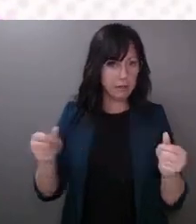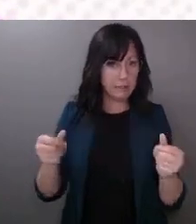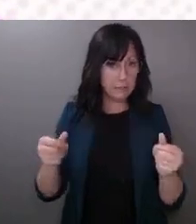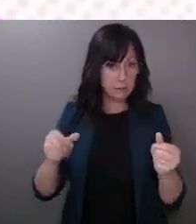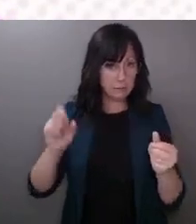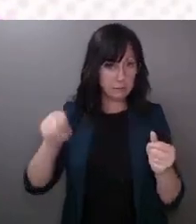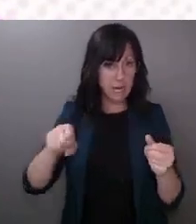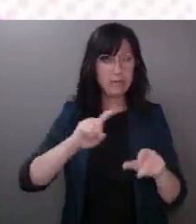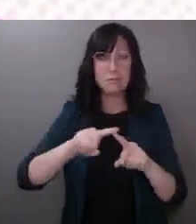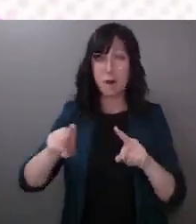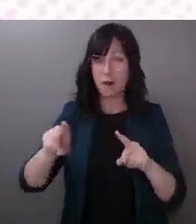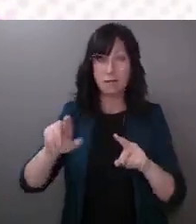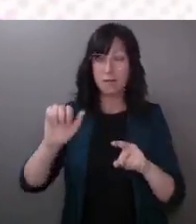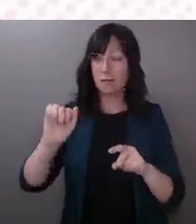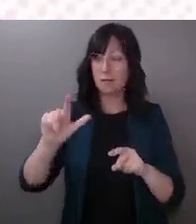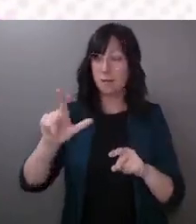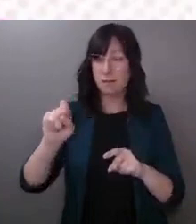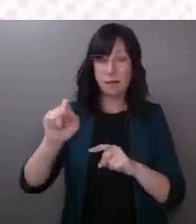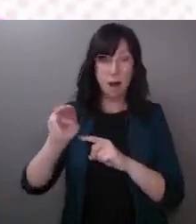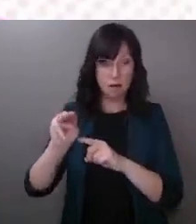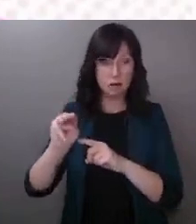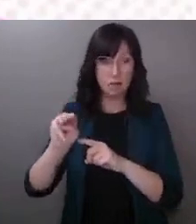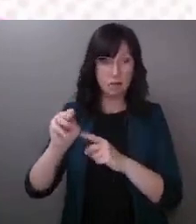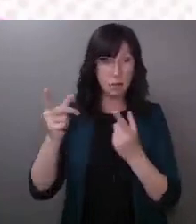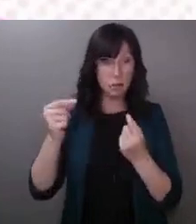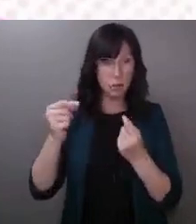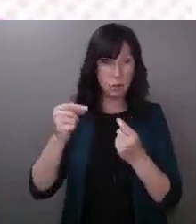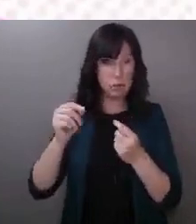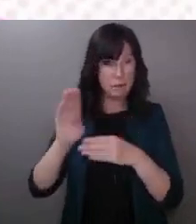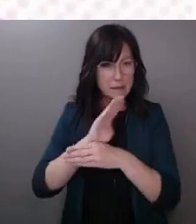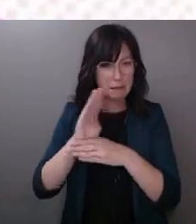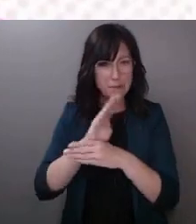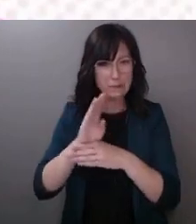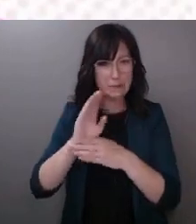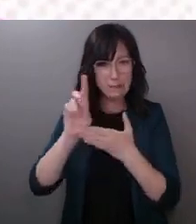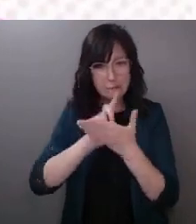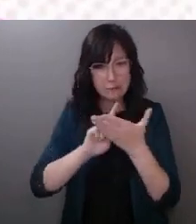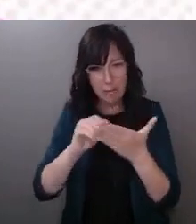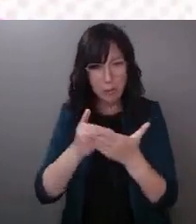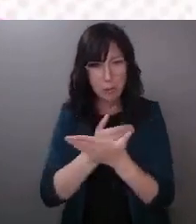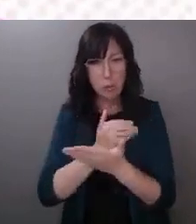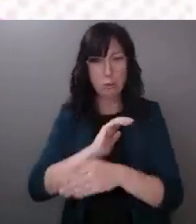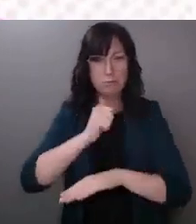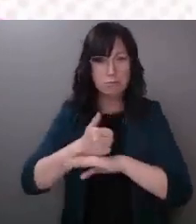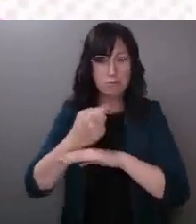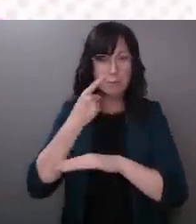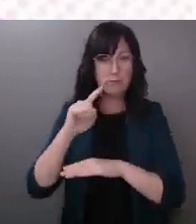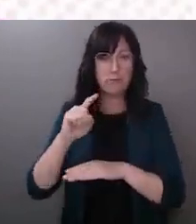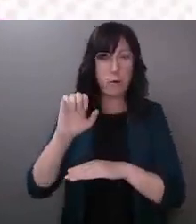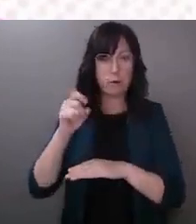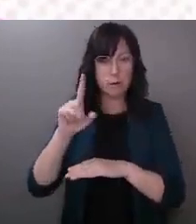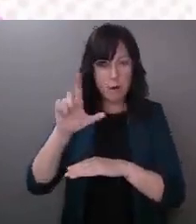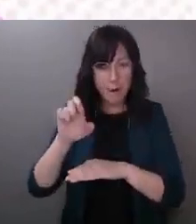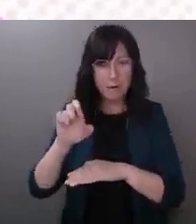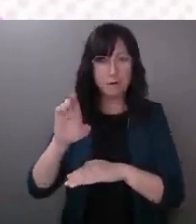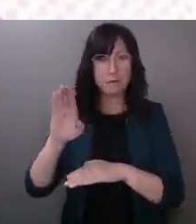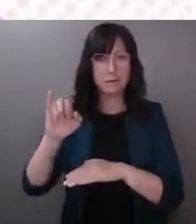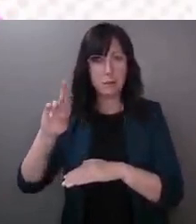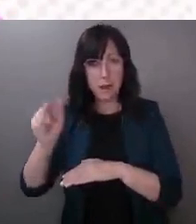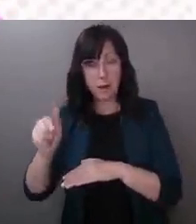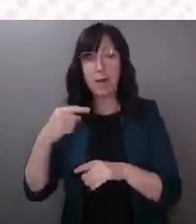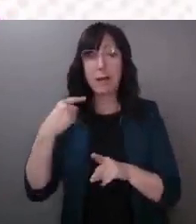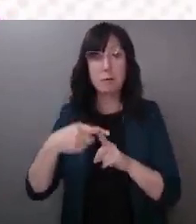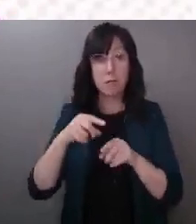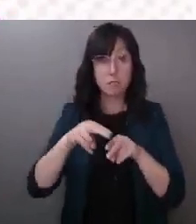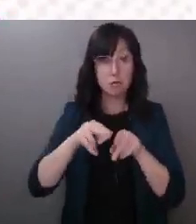coming. Alstom is working on a redesign, and we'll continue to work with RTG to put in place the top of the rail lubrification. So we